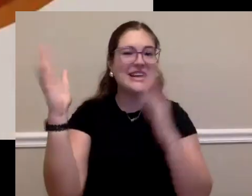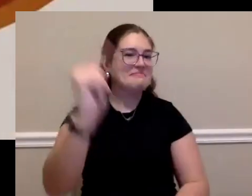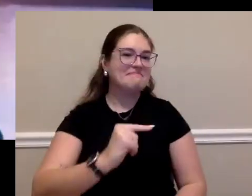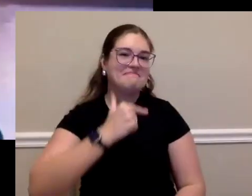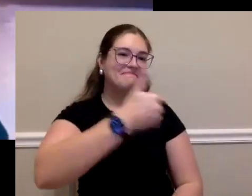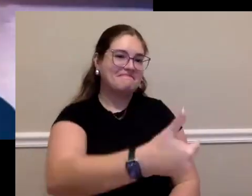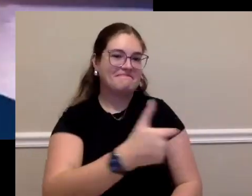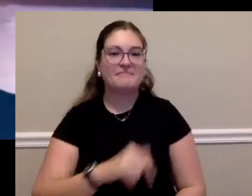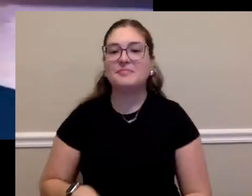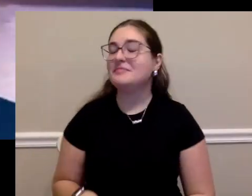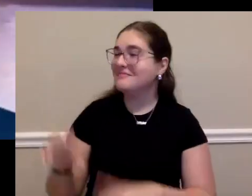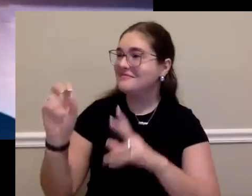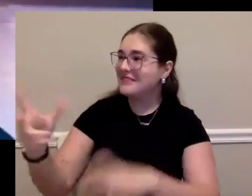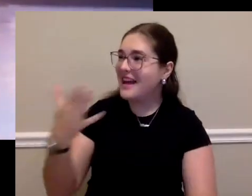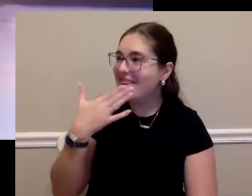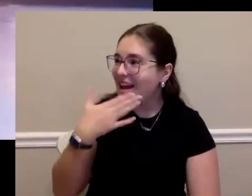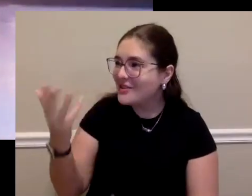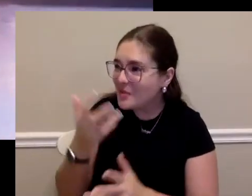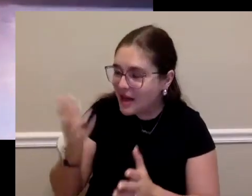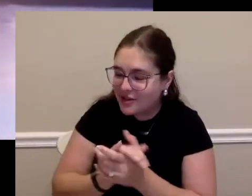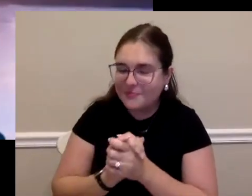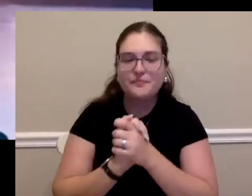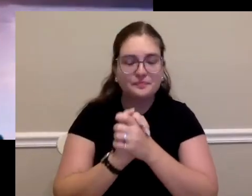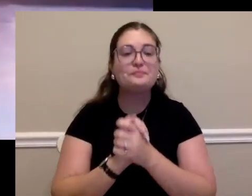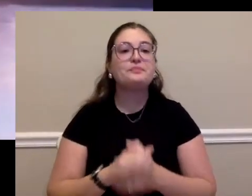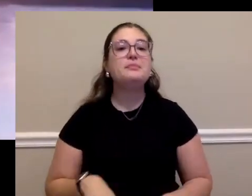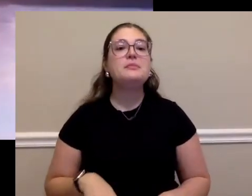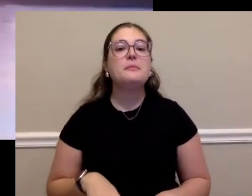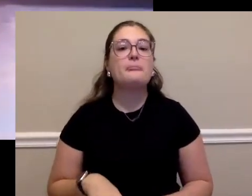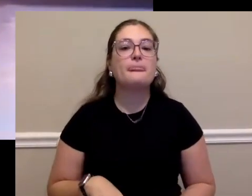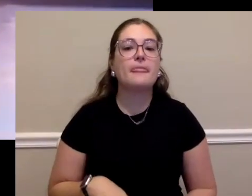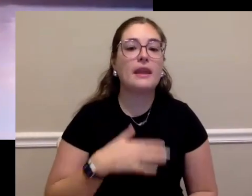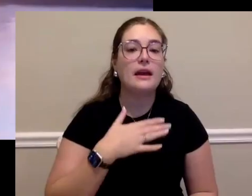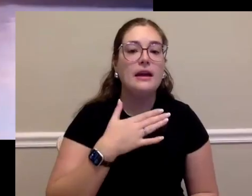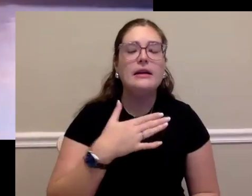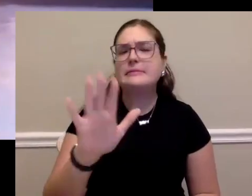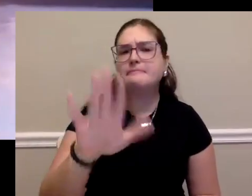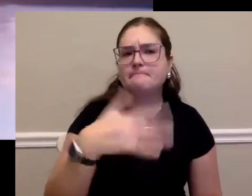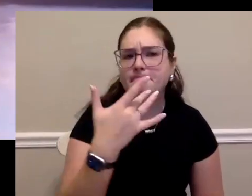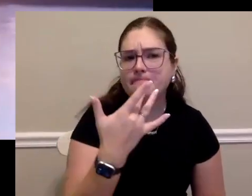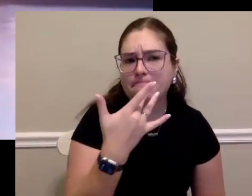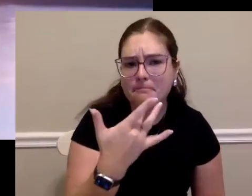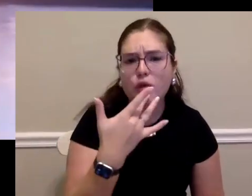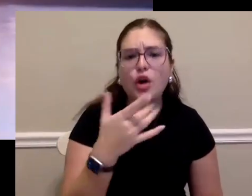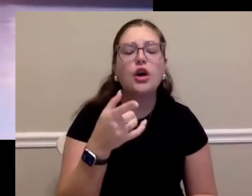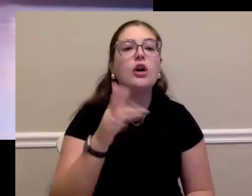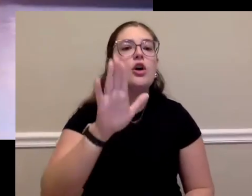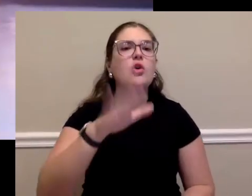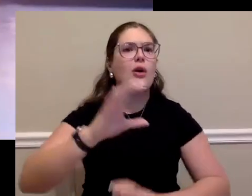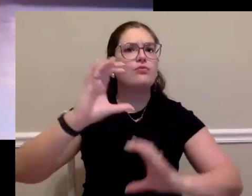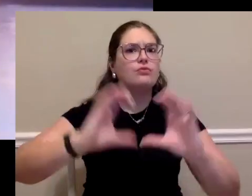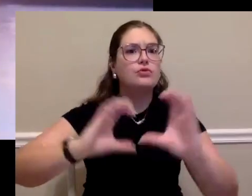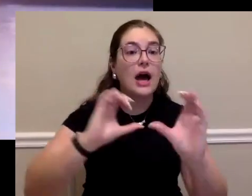yours. Okay, thank you so much, Analia. I'm going to ask people to do me a favor. Just shoot in the text. If